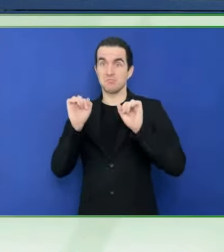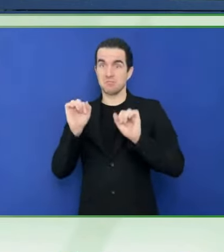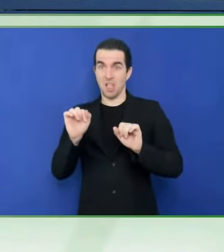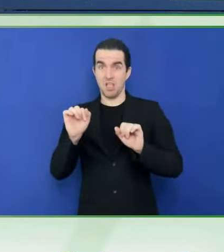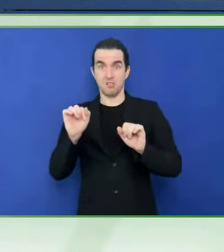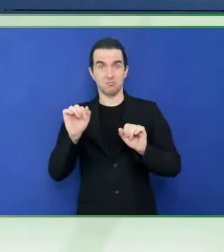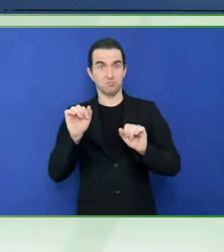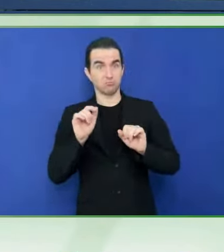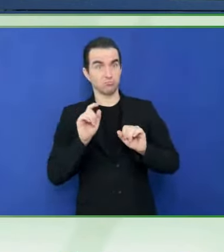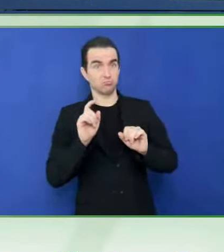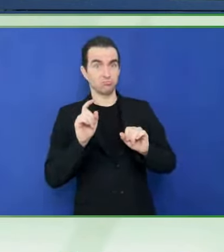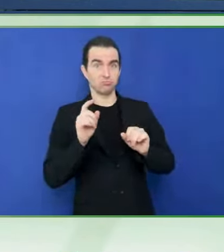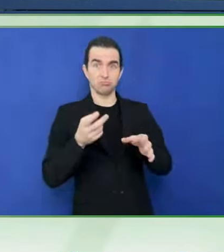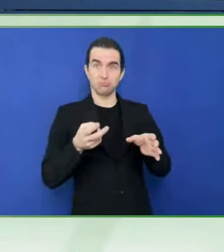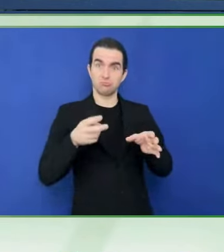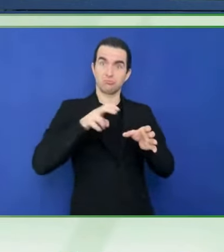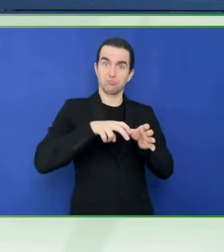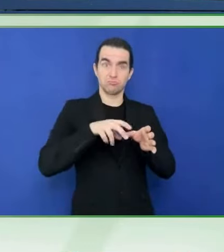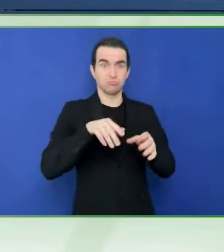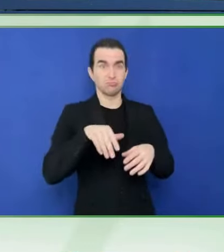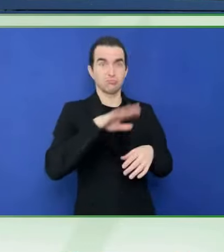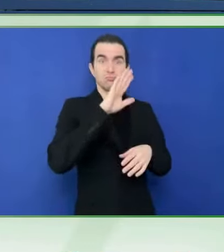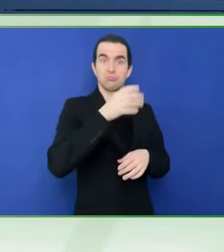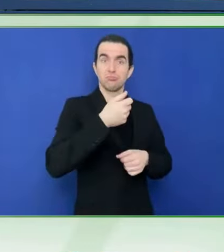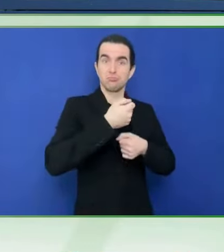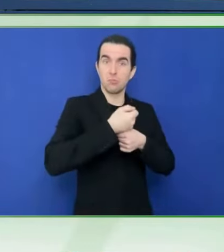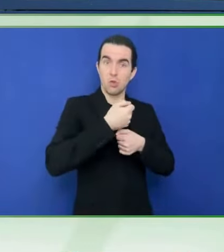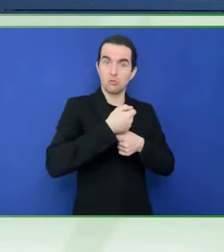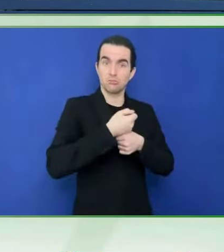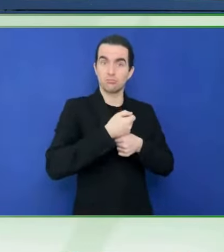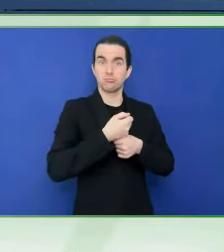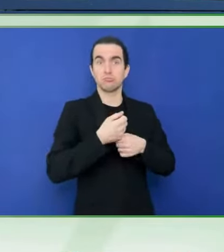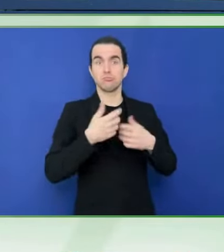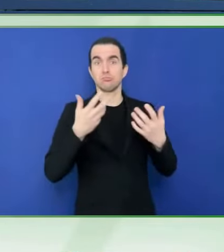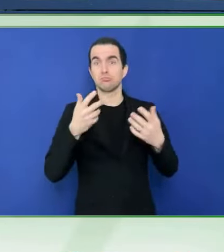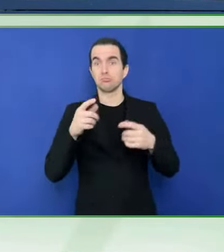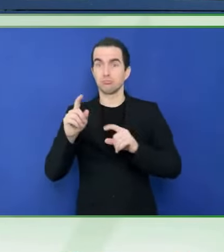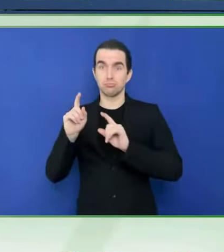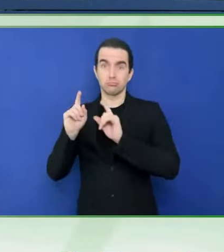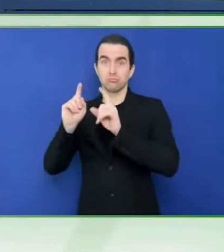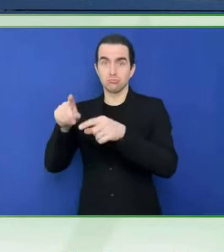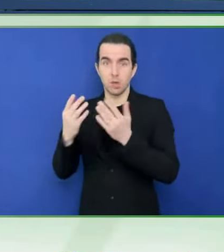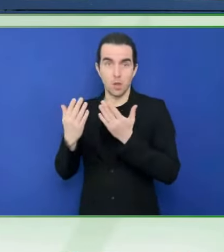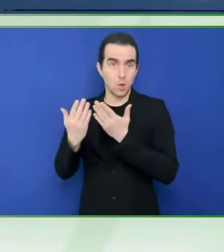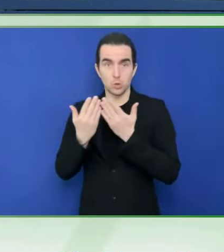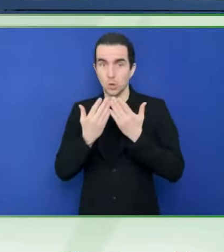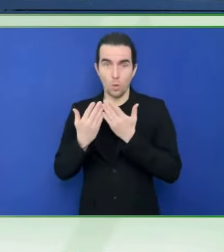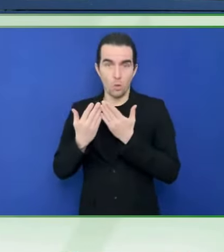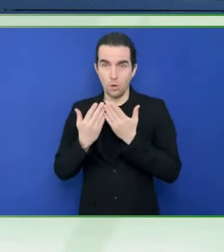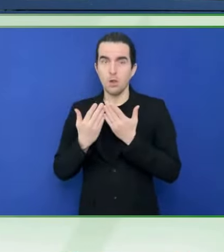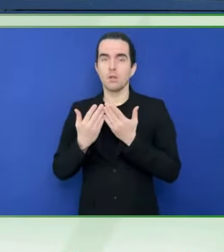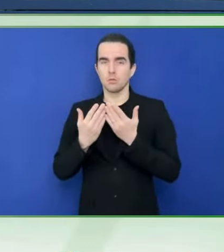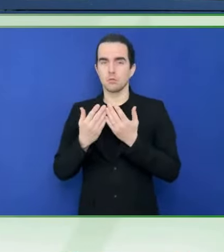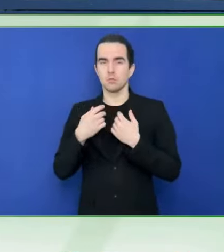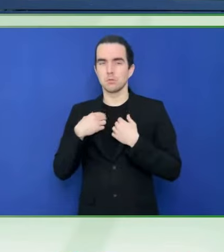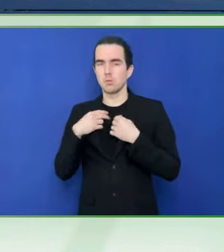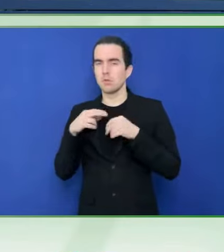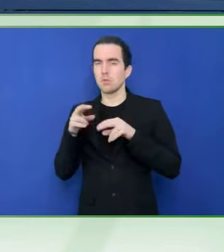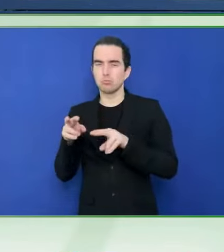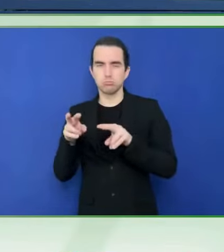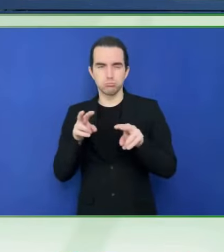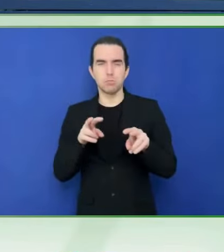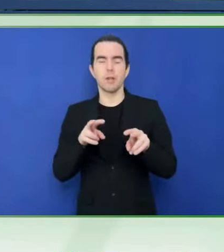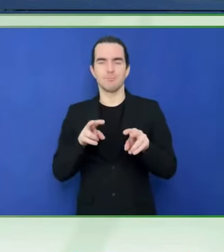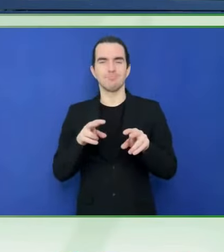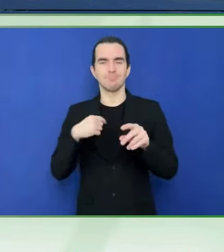of their day-to-day life. So basically we, in order to create a very